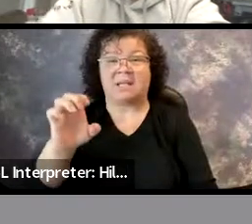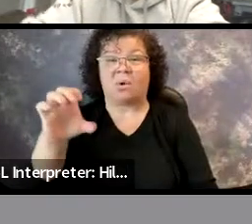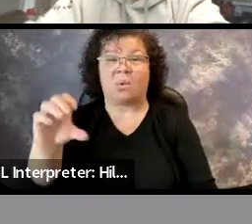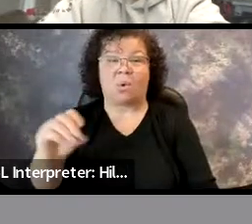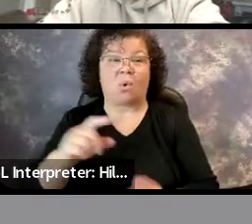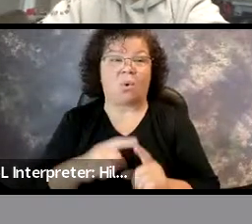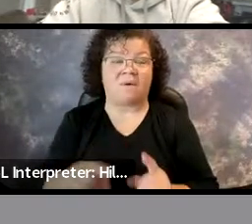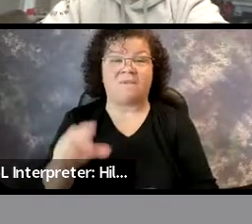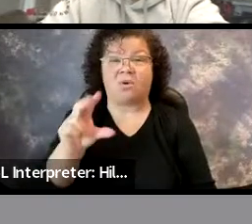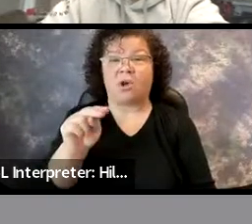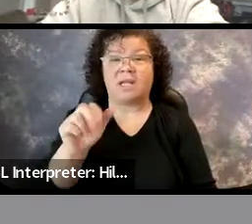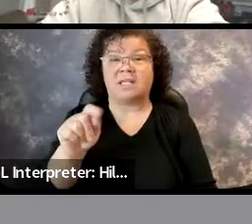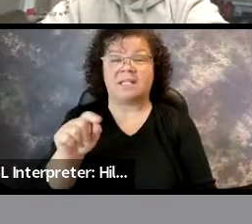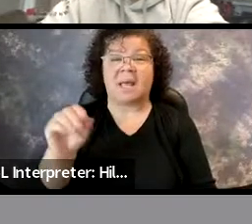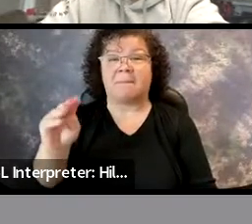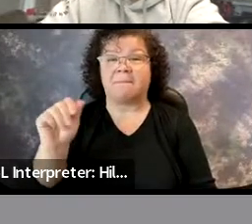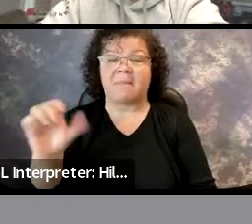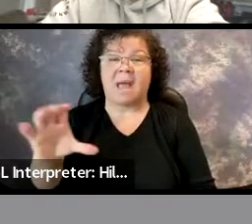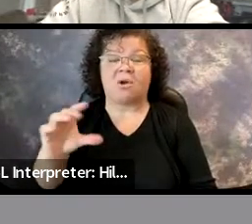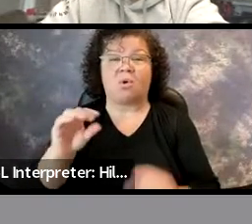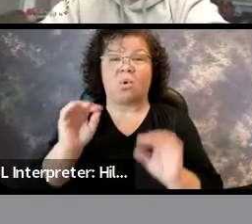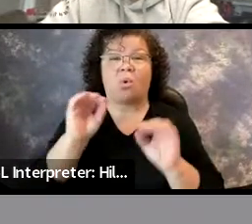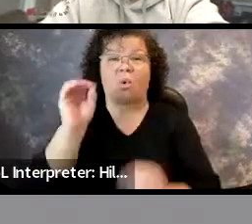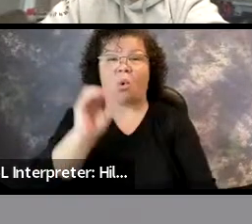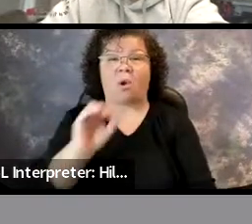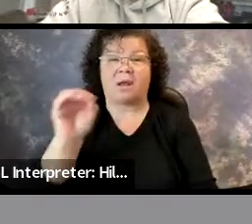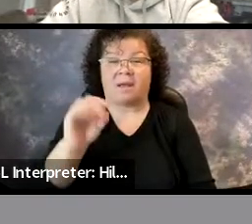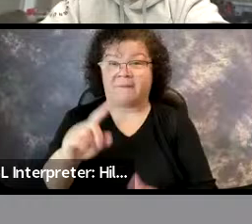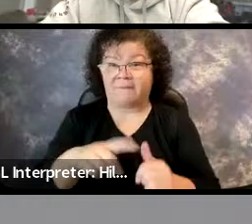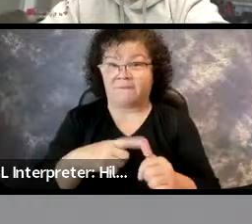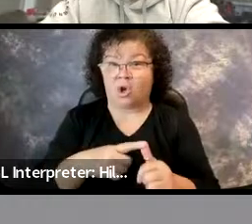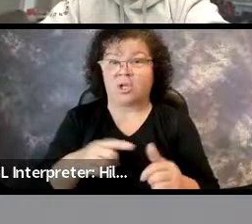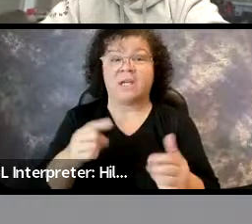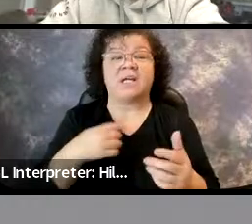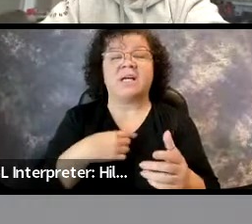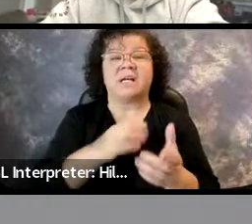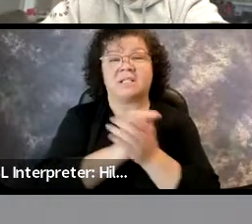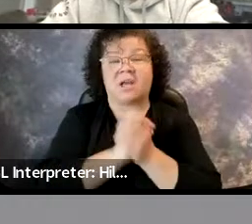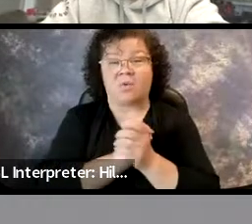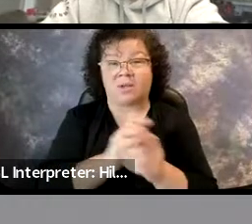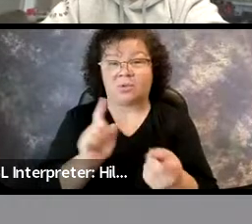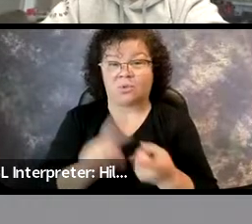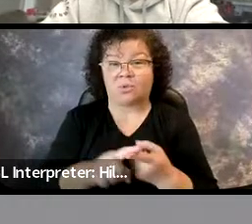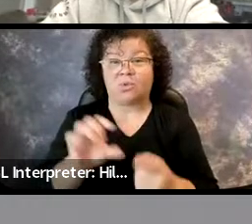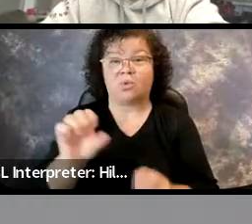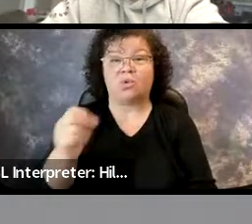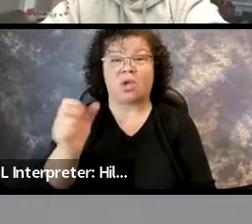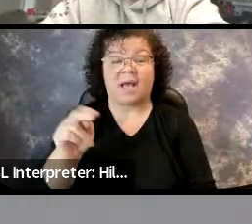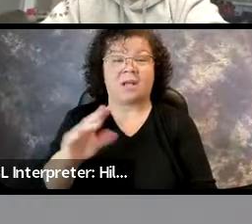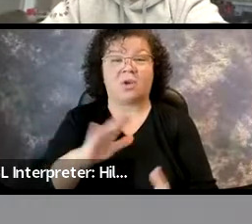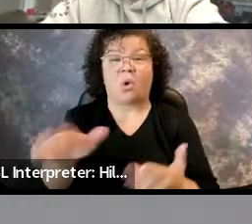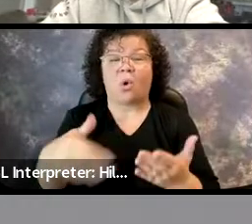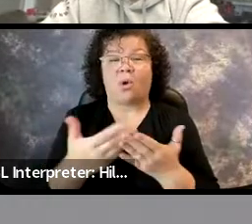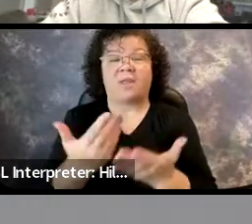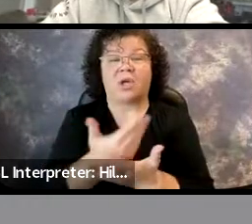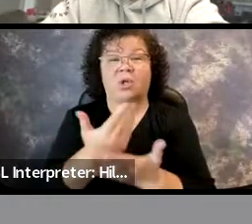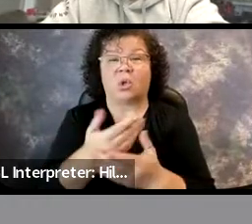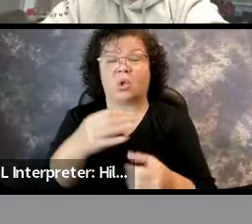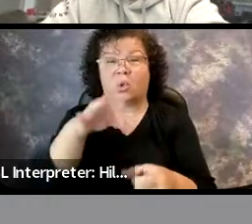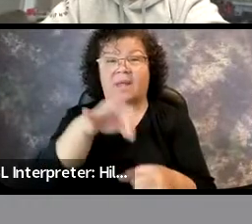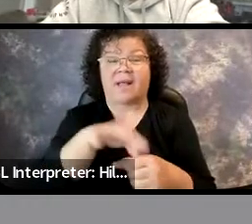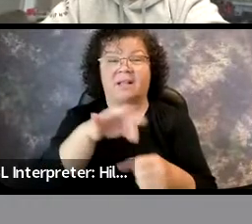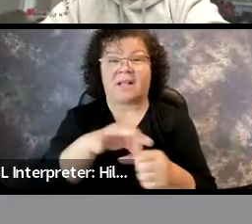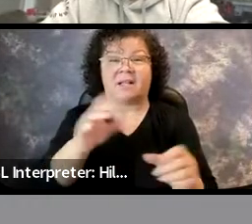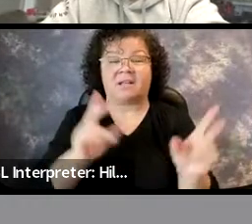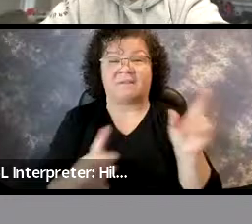NAMAC Oregon. First and foremost, I want to say congrats to Shannon in the audience, all of our newly elected folks for government